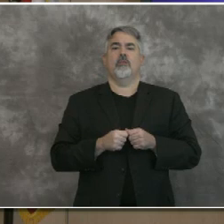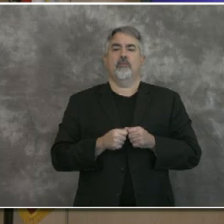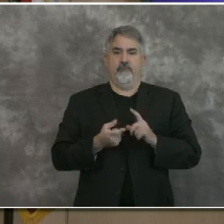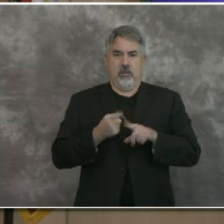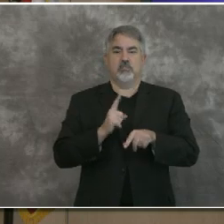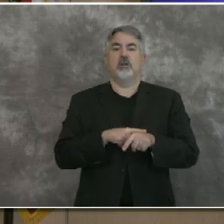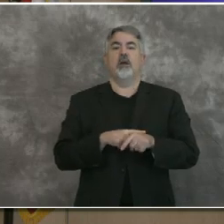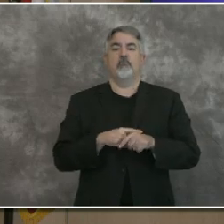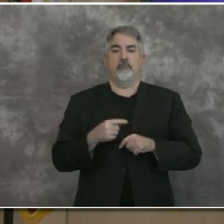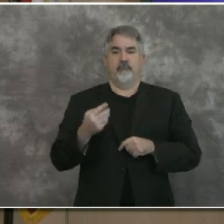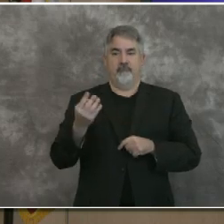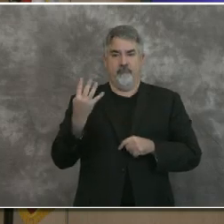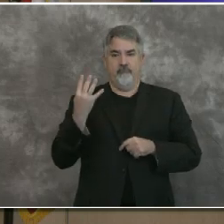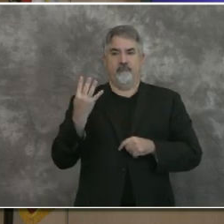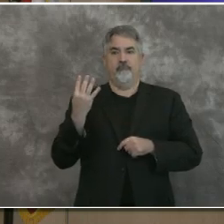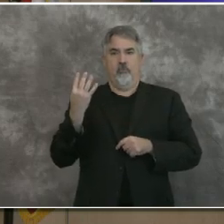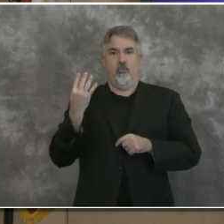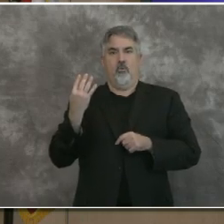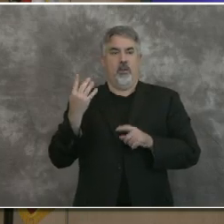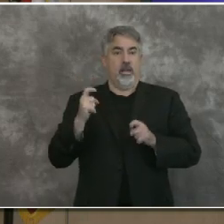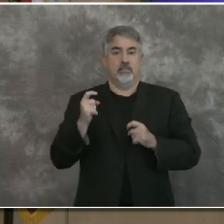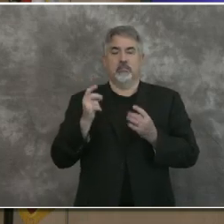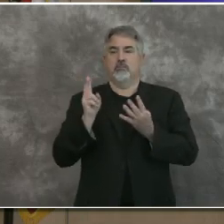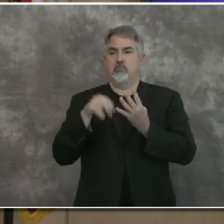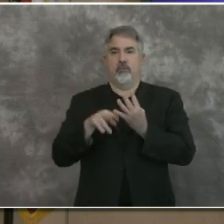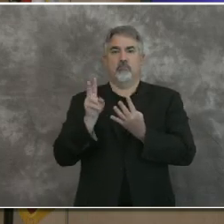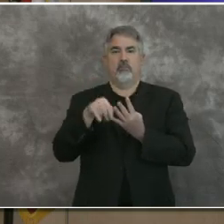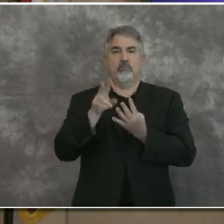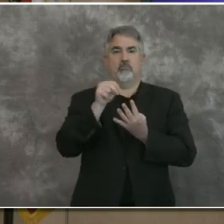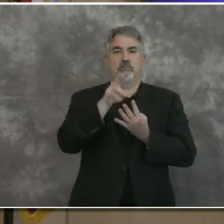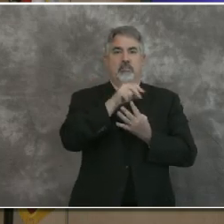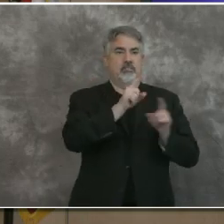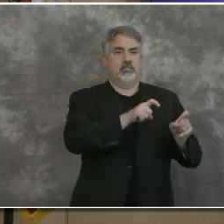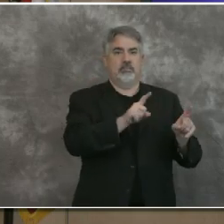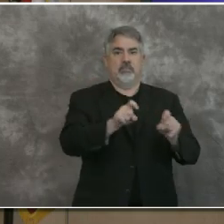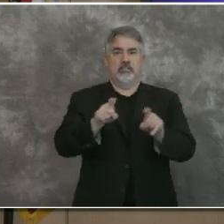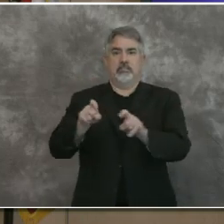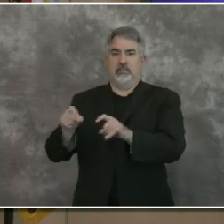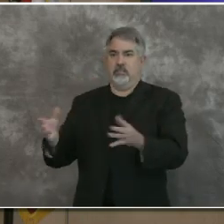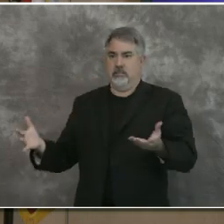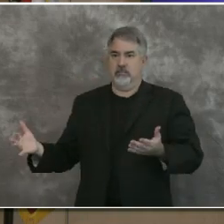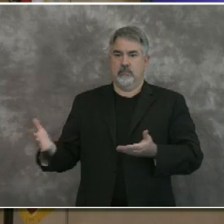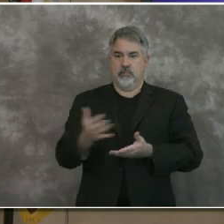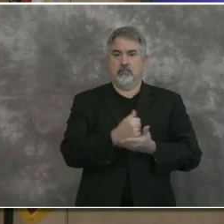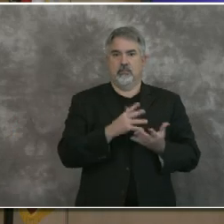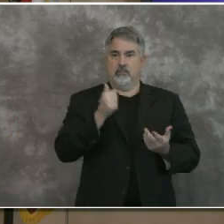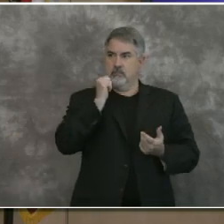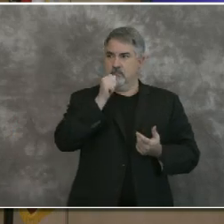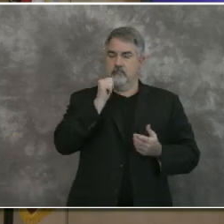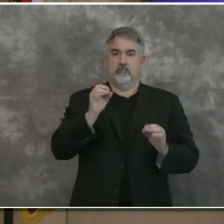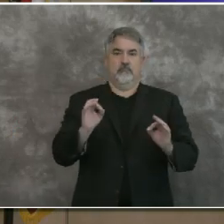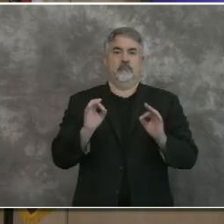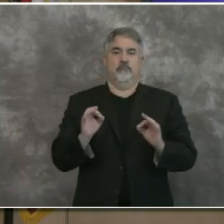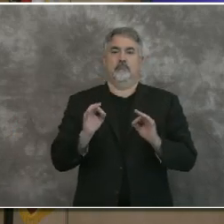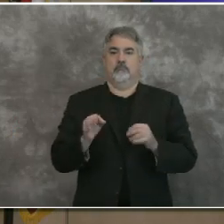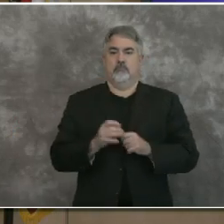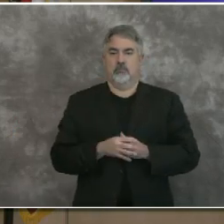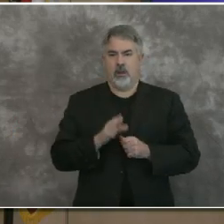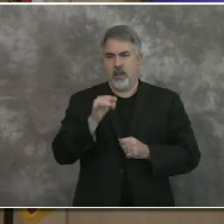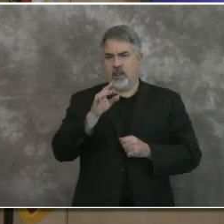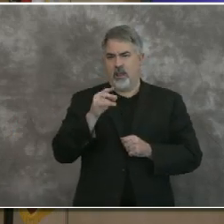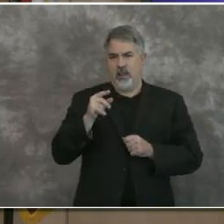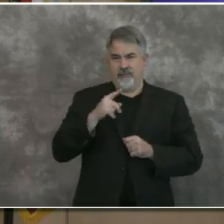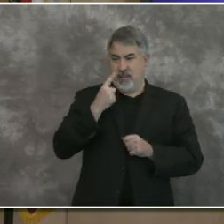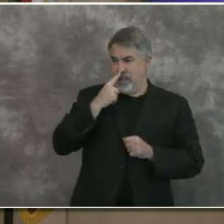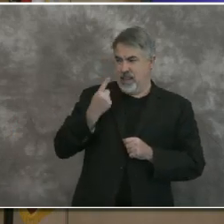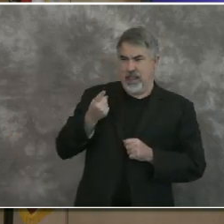tests conducted per day. That was the first time throughout the duration of this that happened. If you go to last week, it'll be the